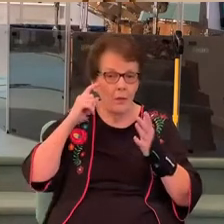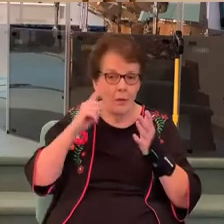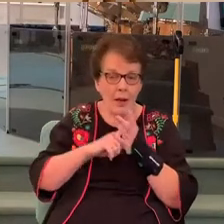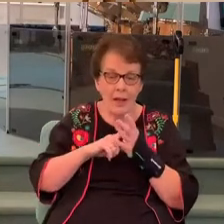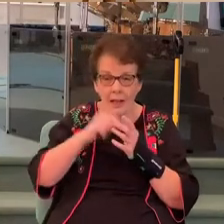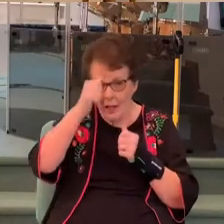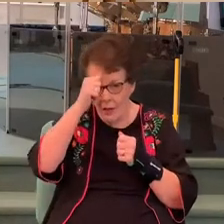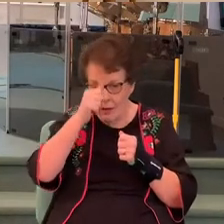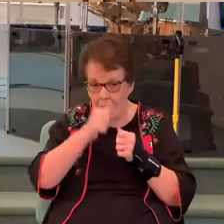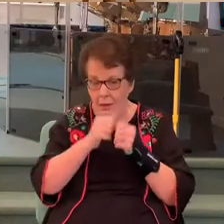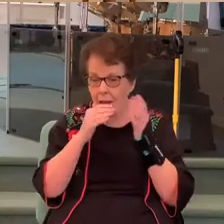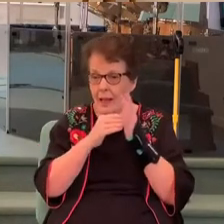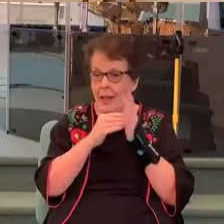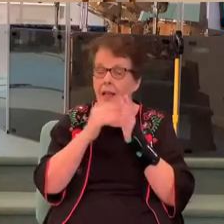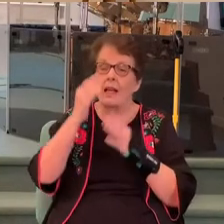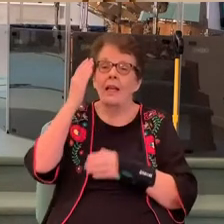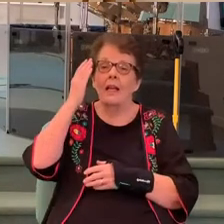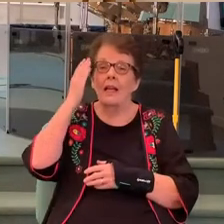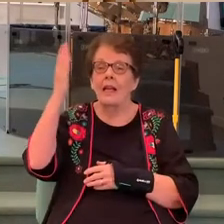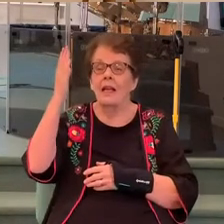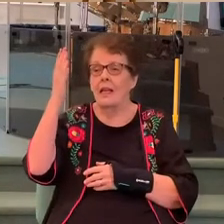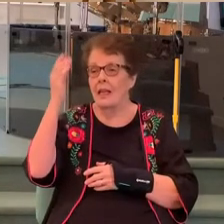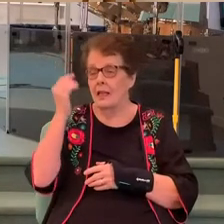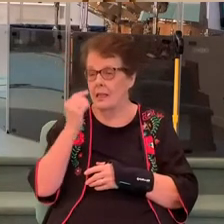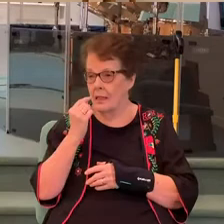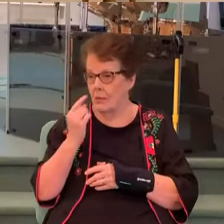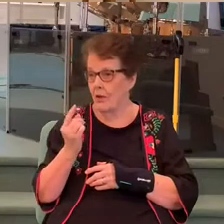is the one